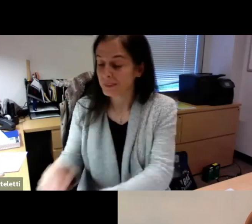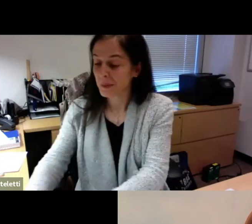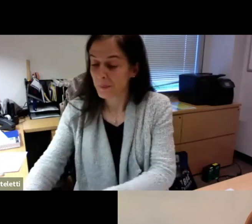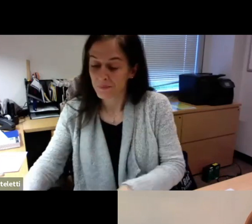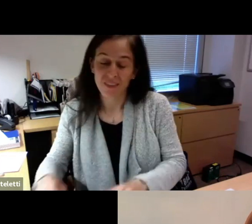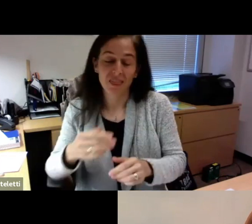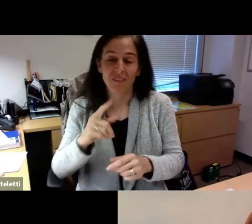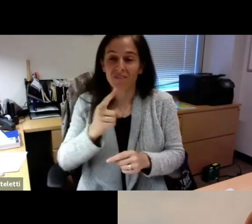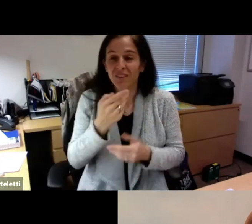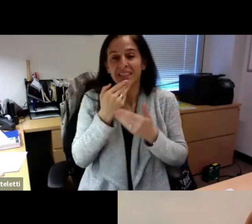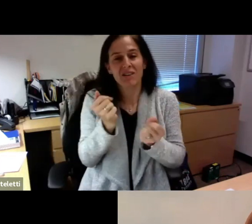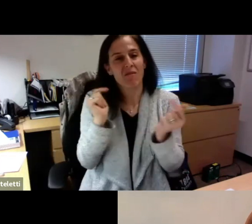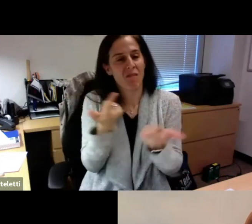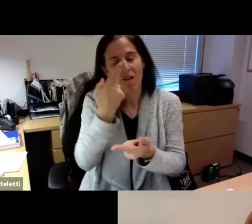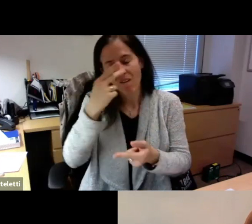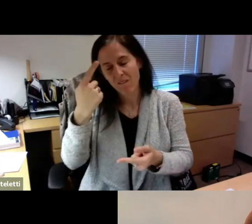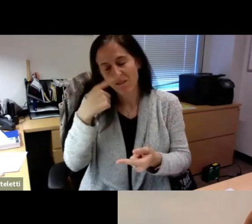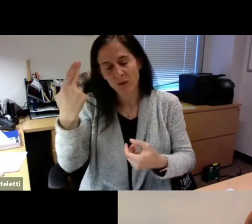year, still adjusting.